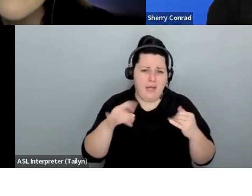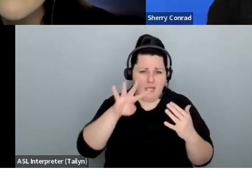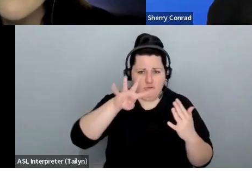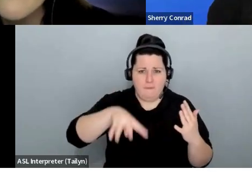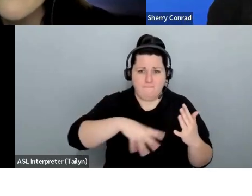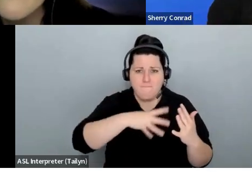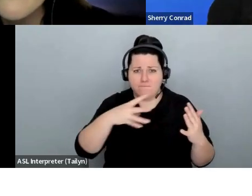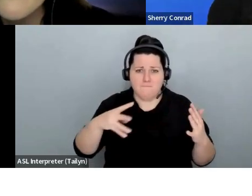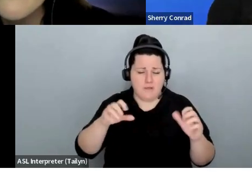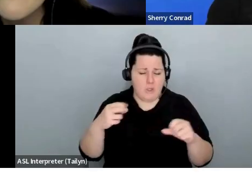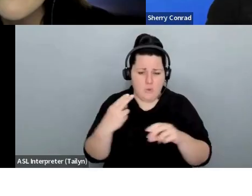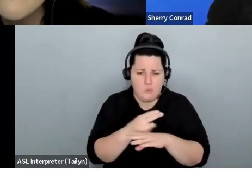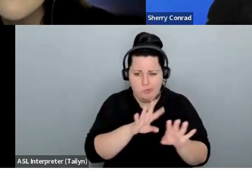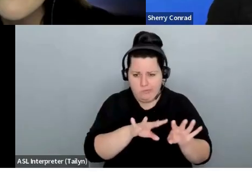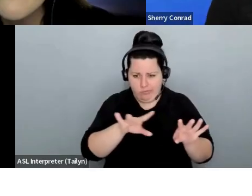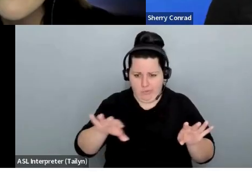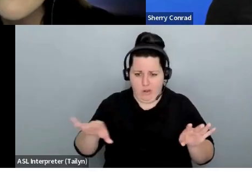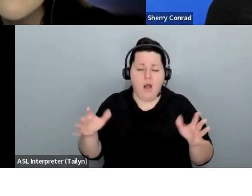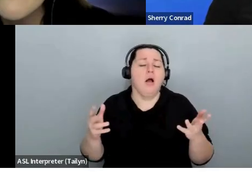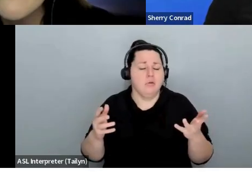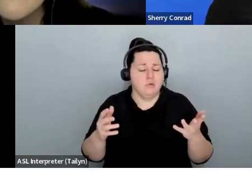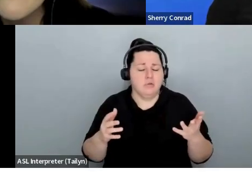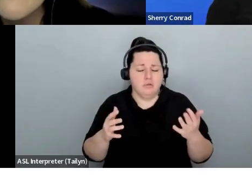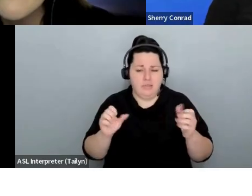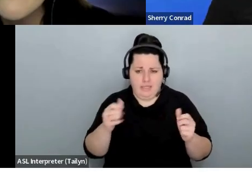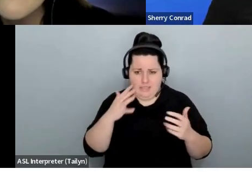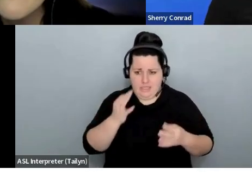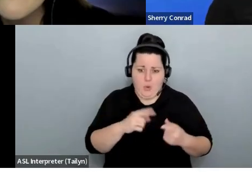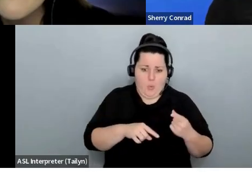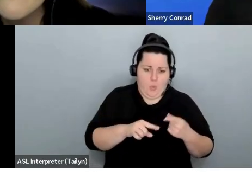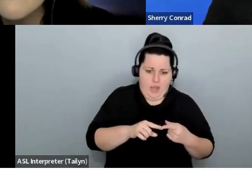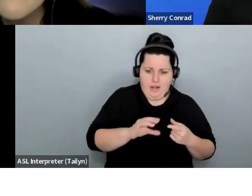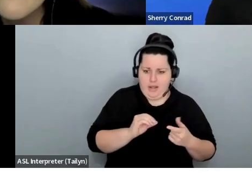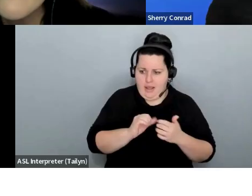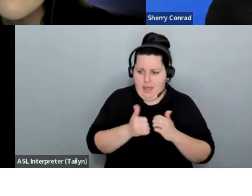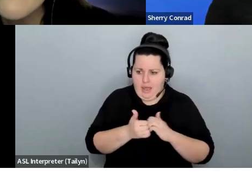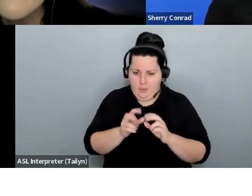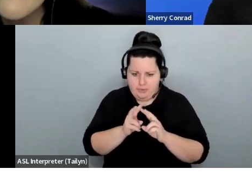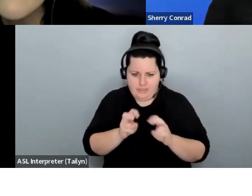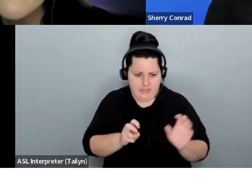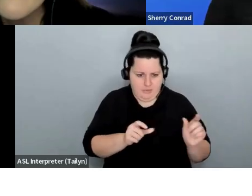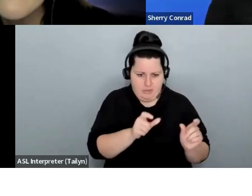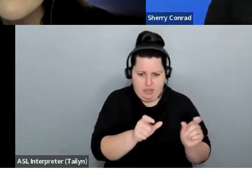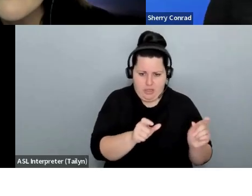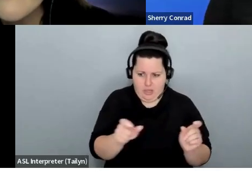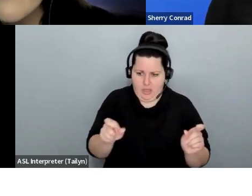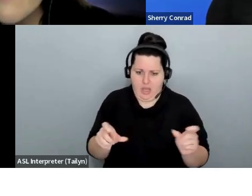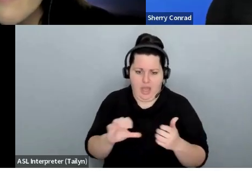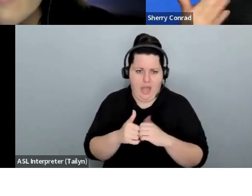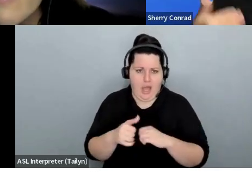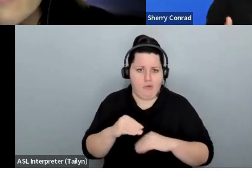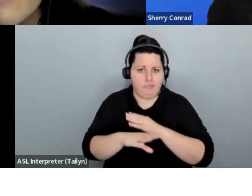graphic for you to use for helping to determine when and how all of those assessments play into each other.